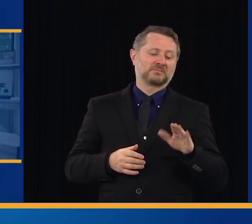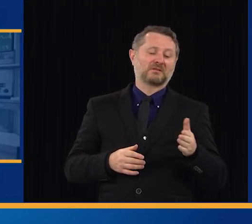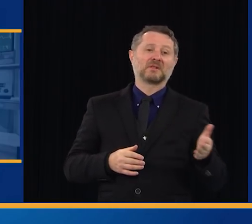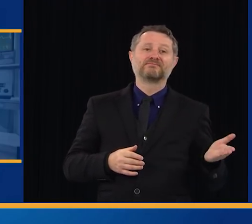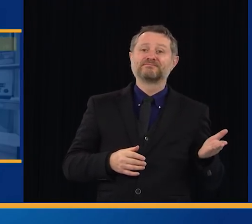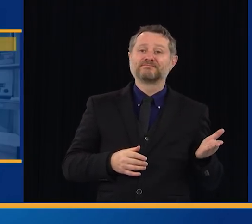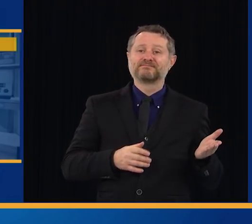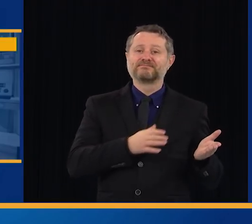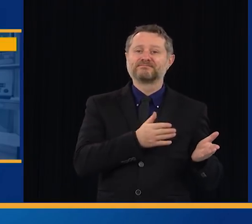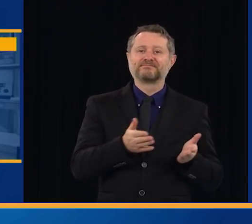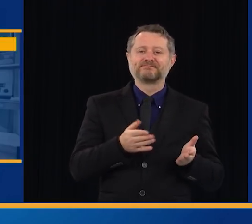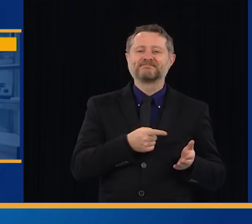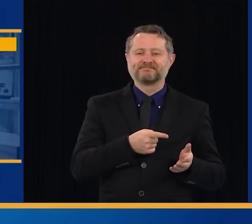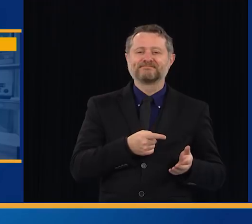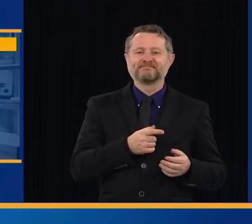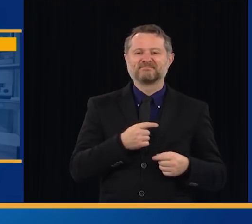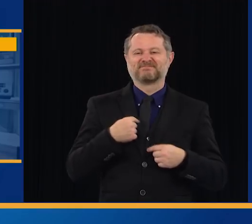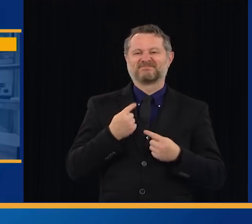the disease.